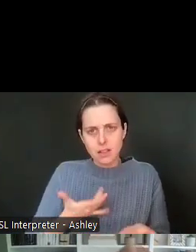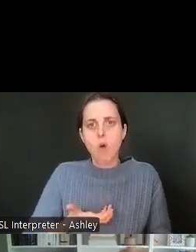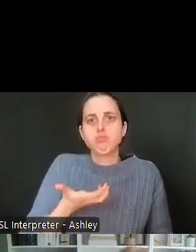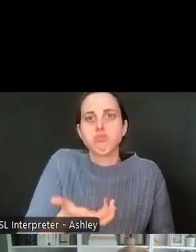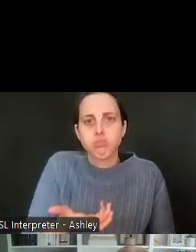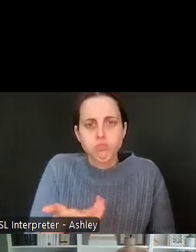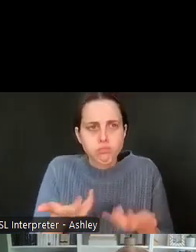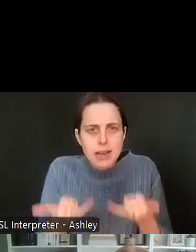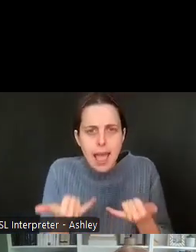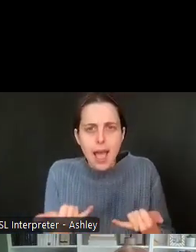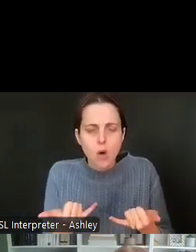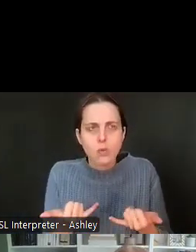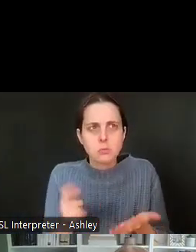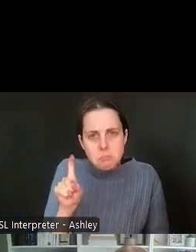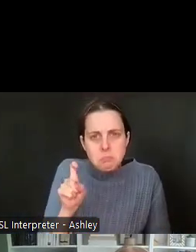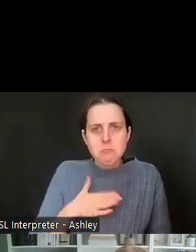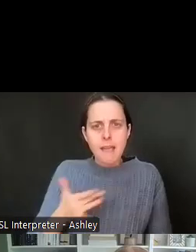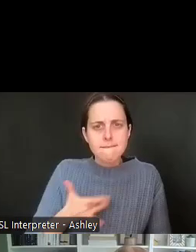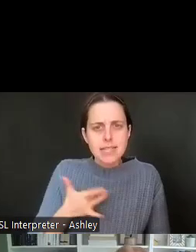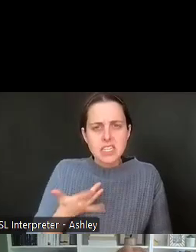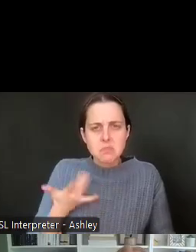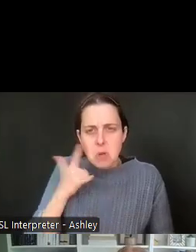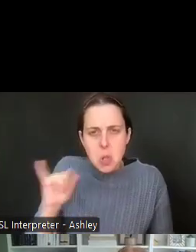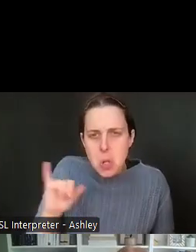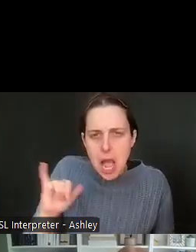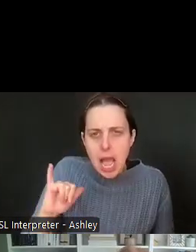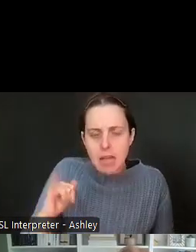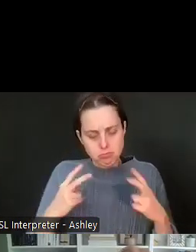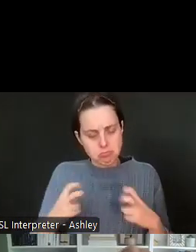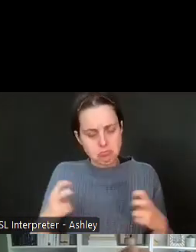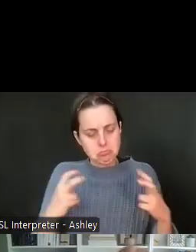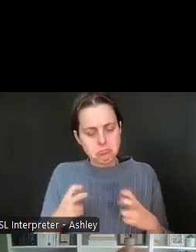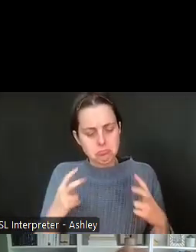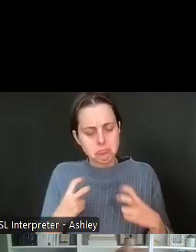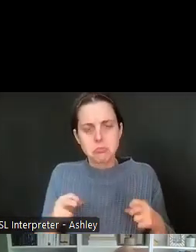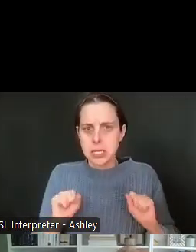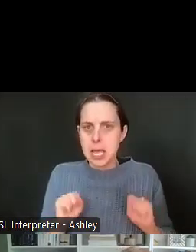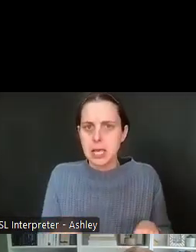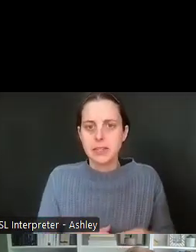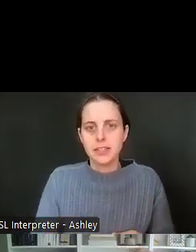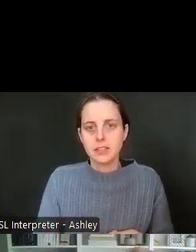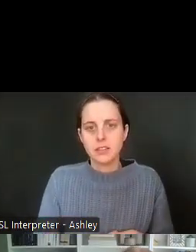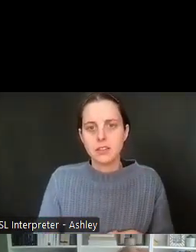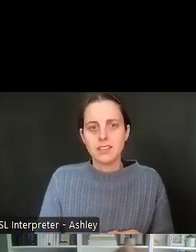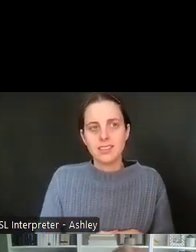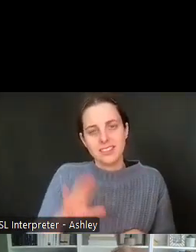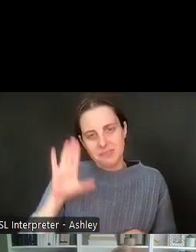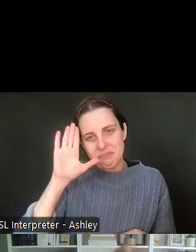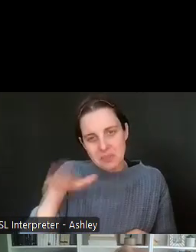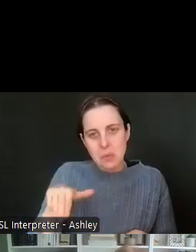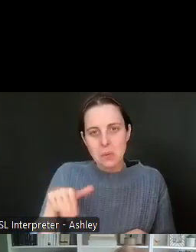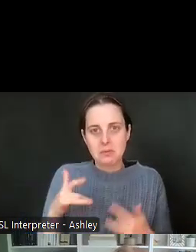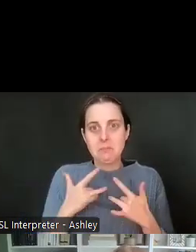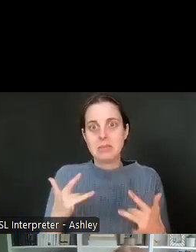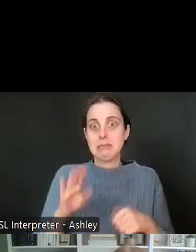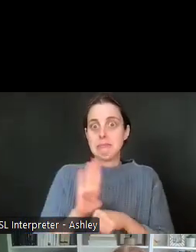How am I feeling as this webinar starts? Many times, especially if you're in back-to-back-to-back team meetings all